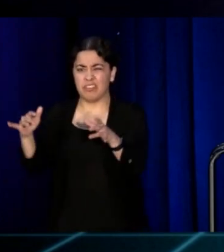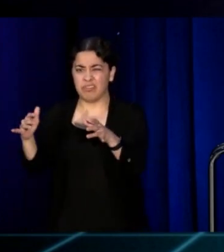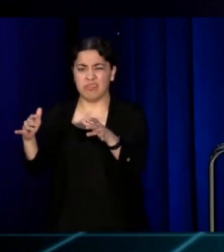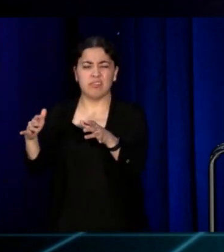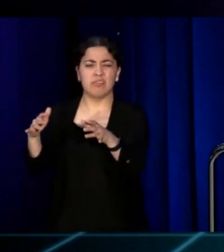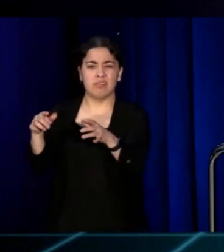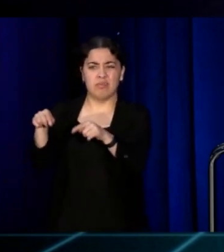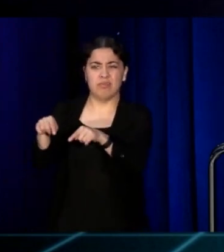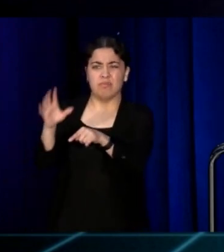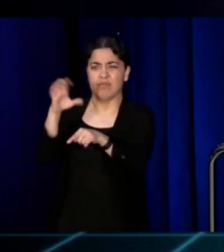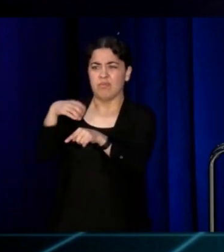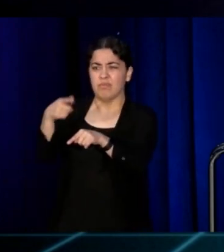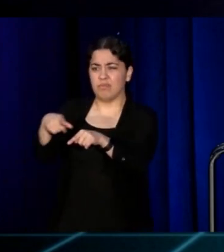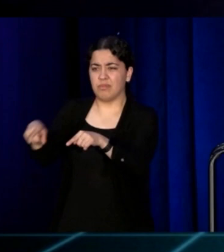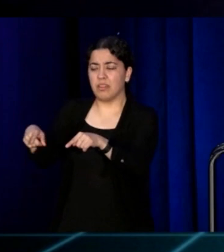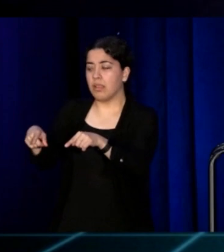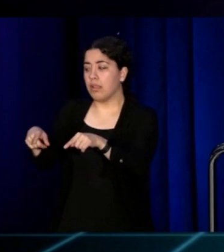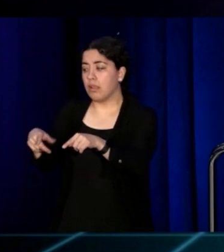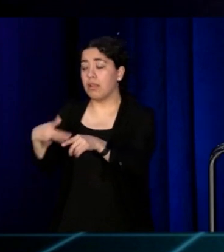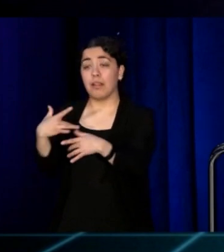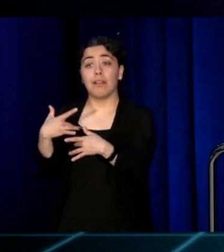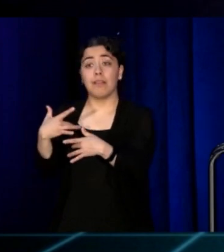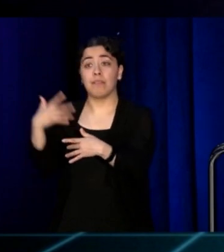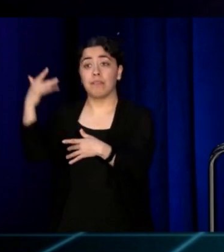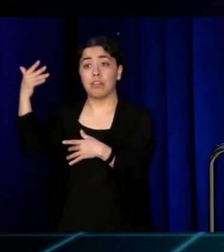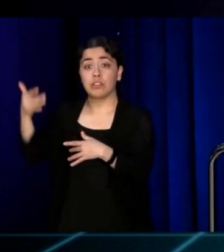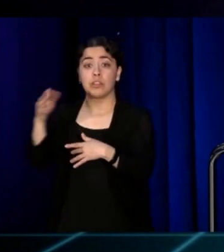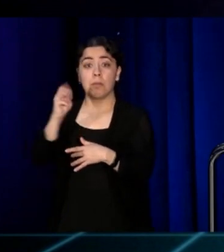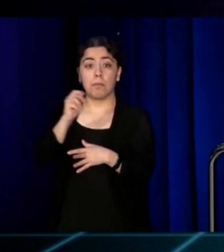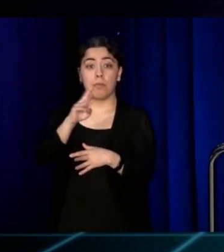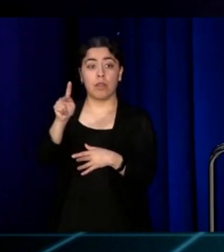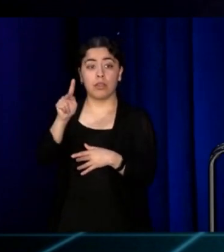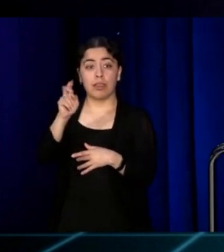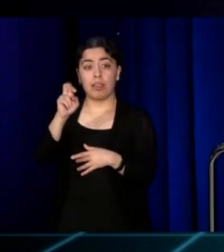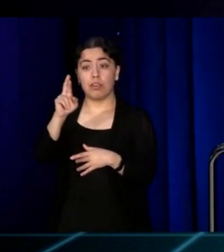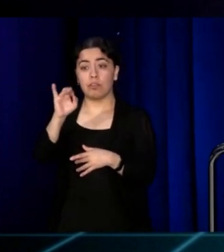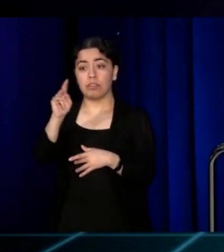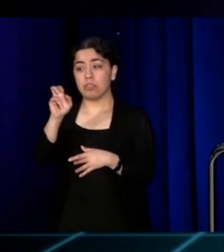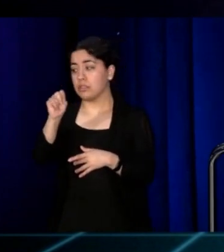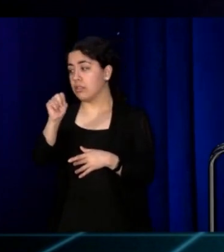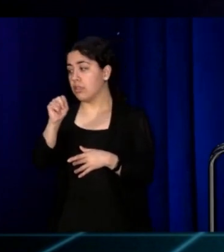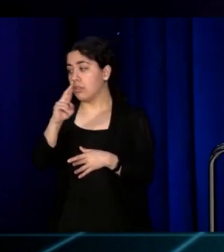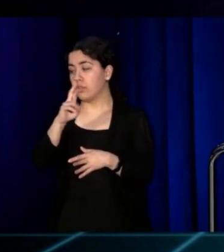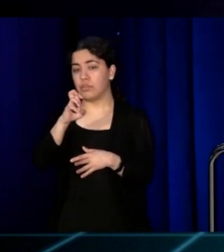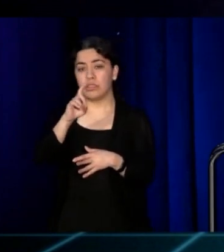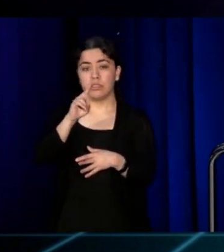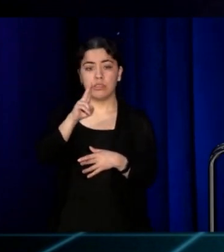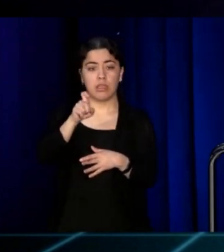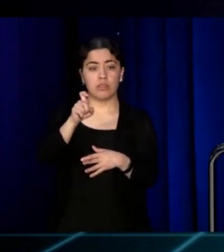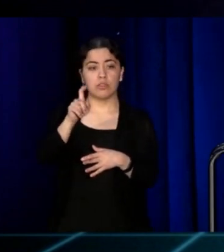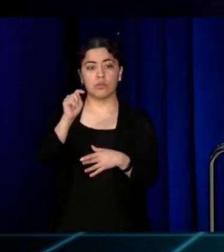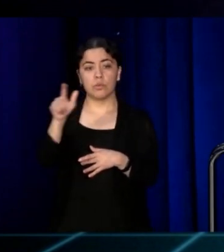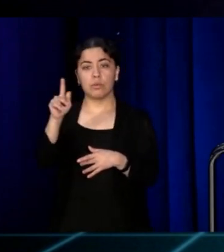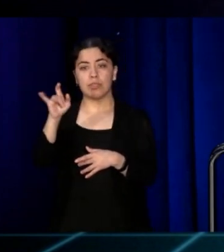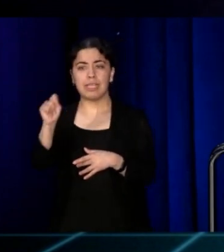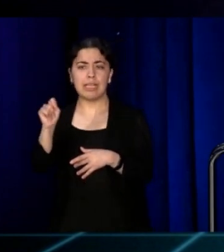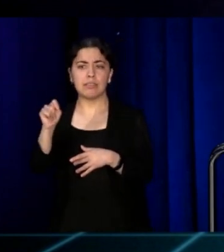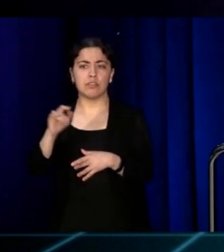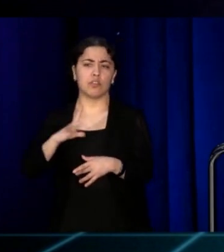but it eventually came back with Mark Erickson, and we have Redux Toolkit, which is actually pretty awesome, so you should try it